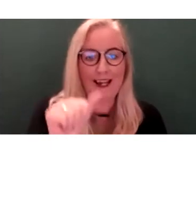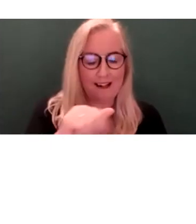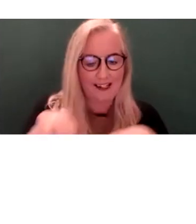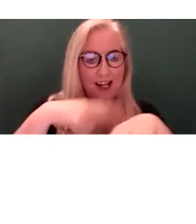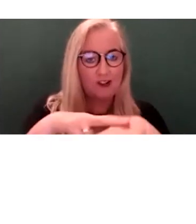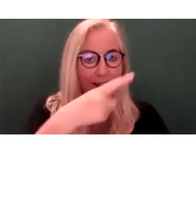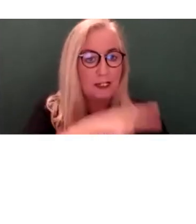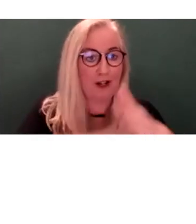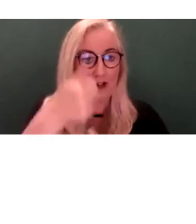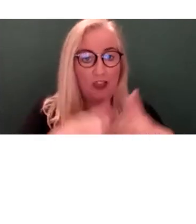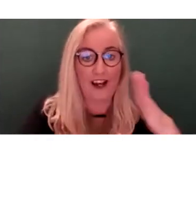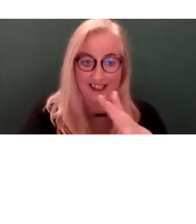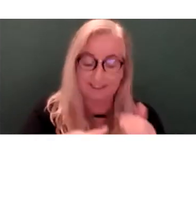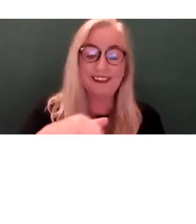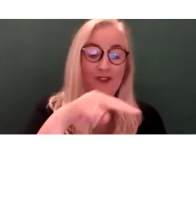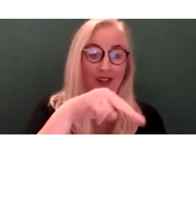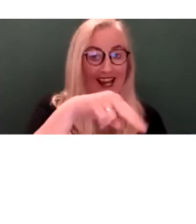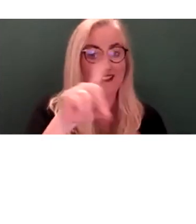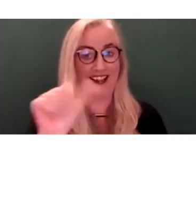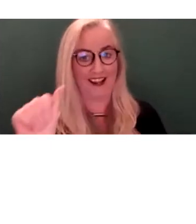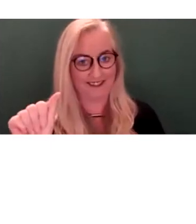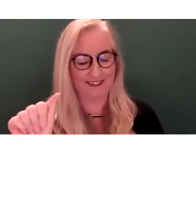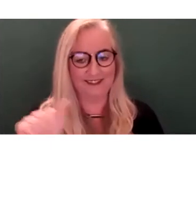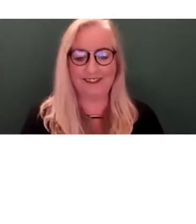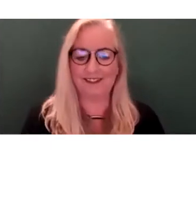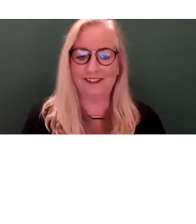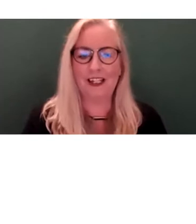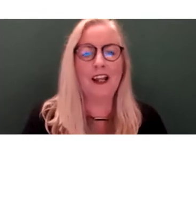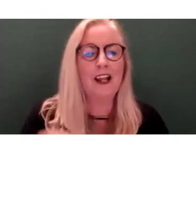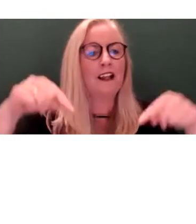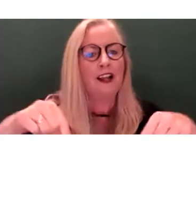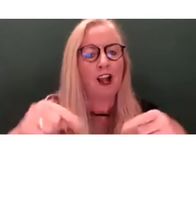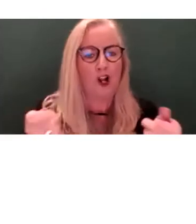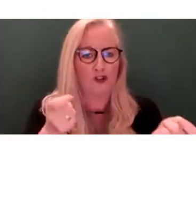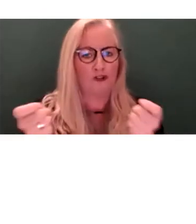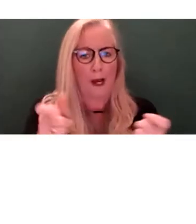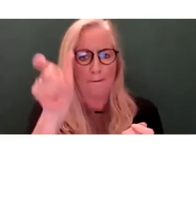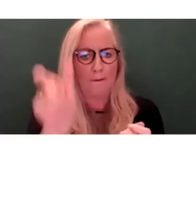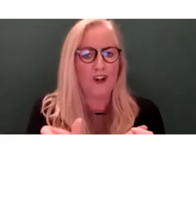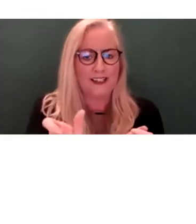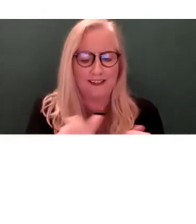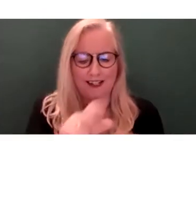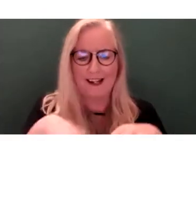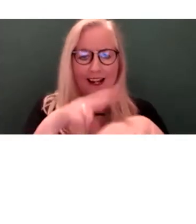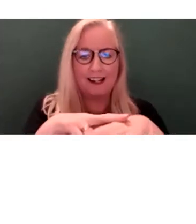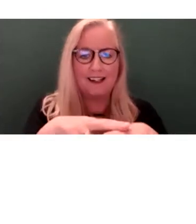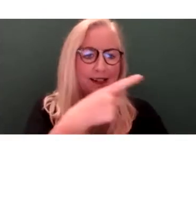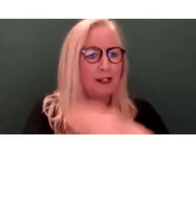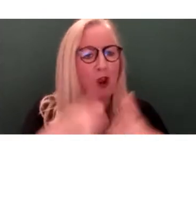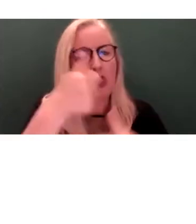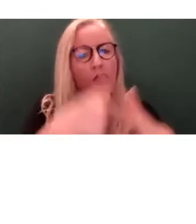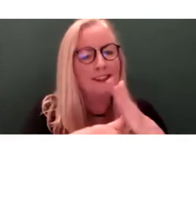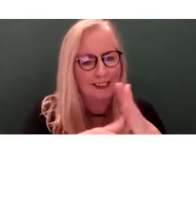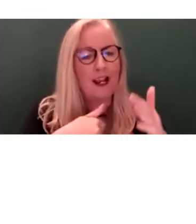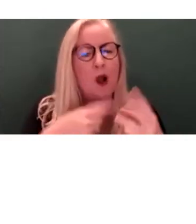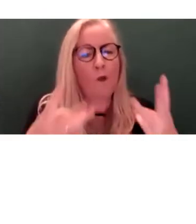and our acronym is NDA. As the chairperson of the National Disability Authority, I would like to take